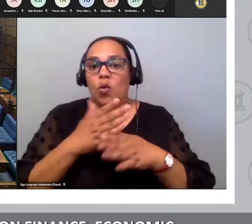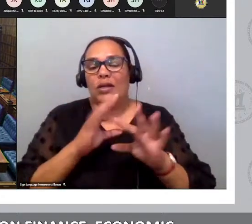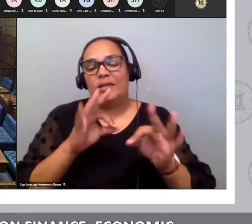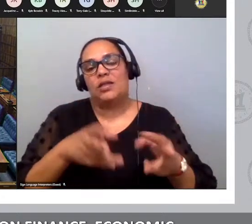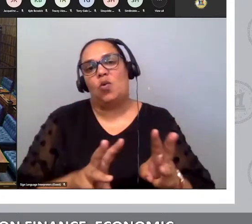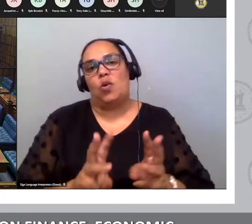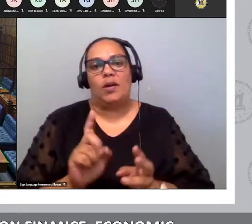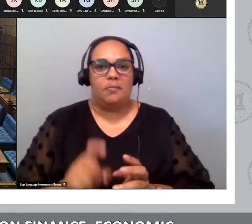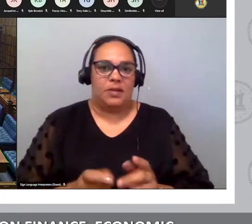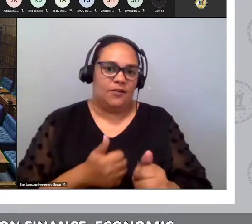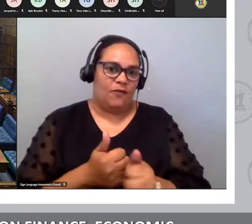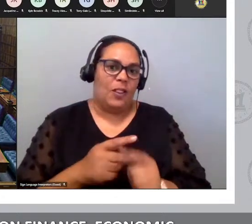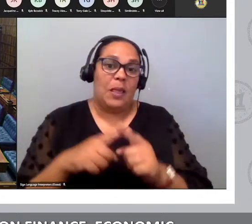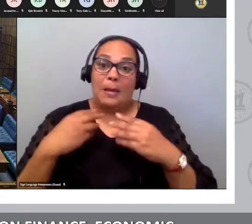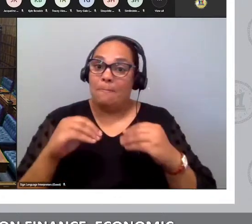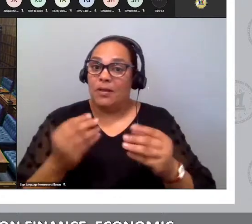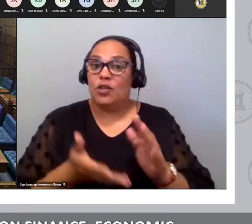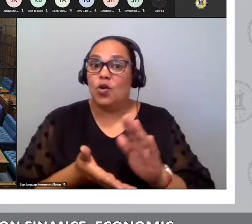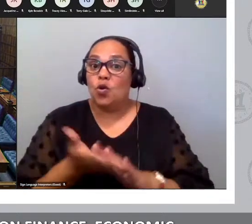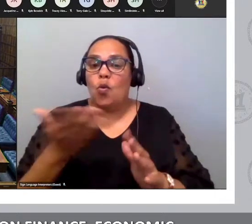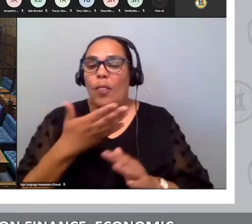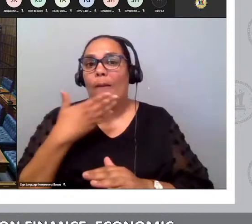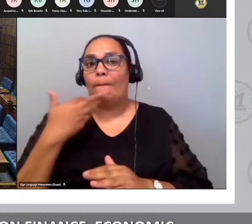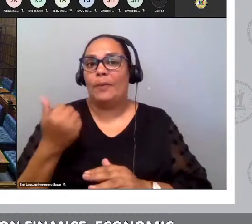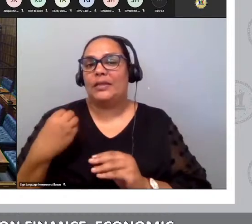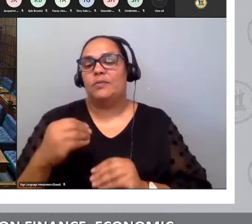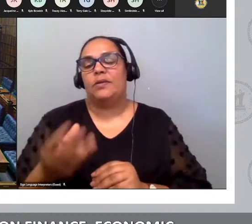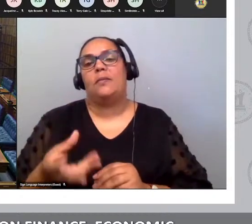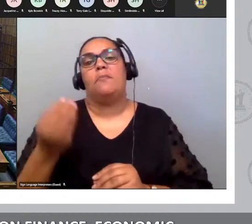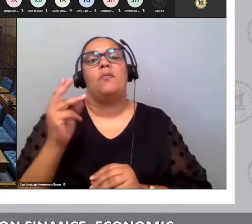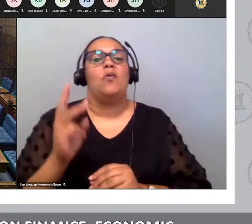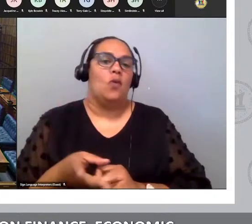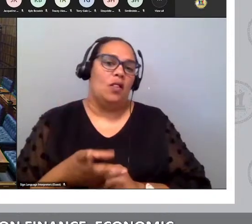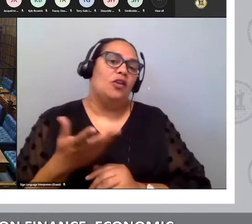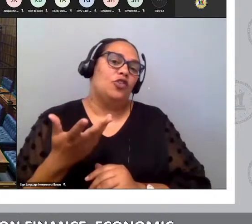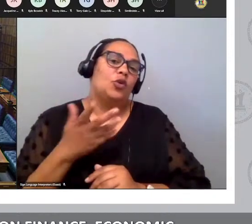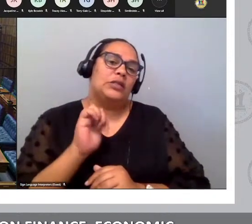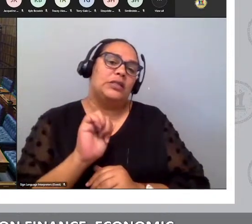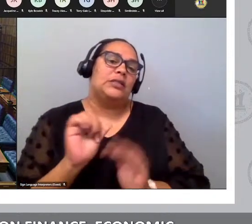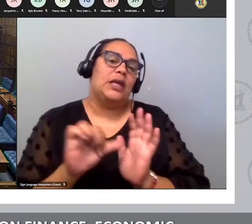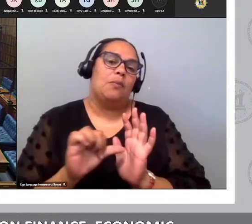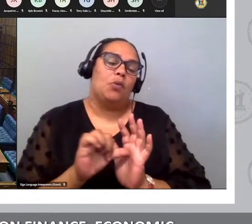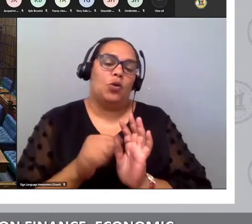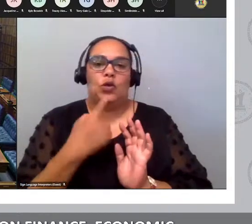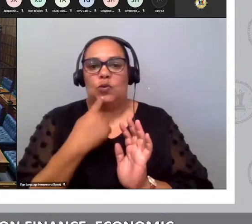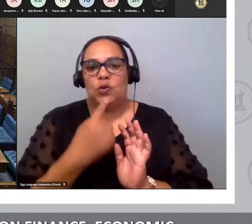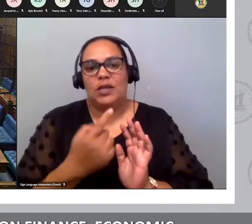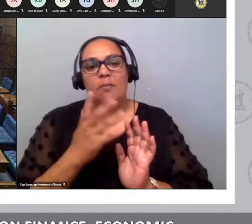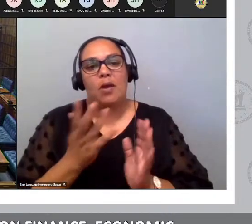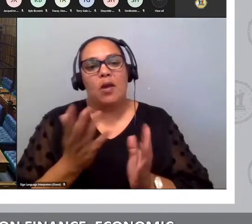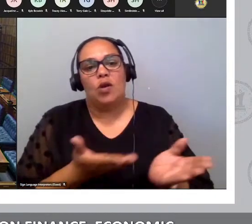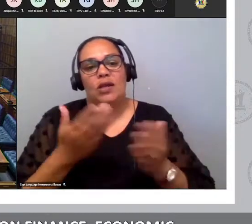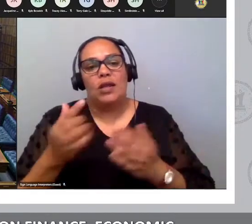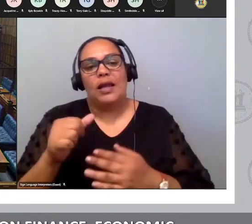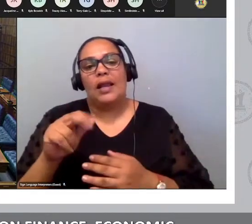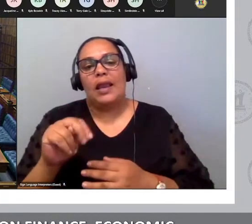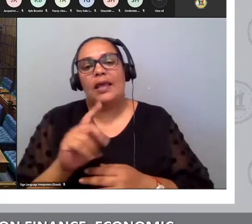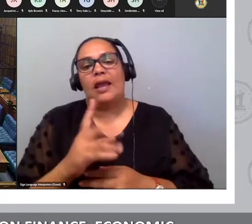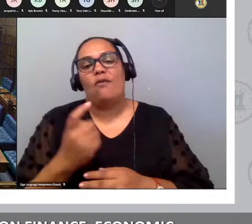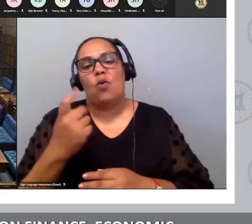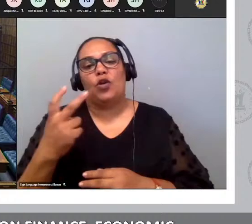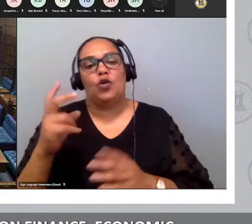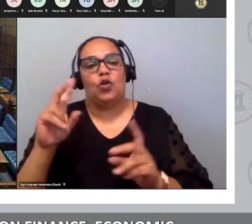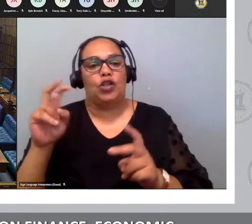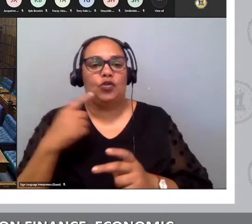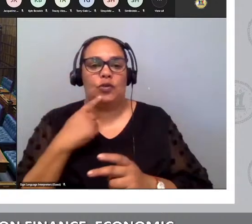that manner and business goes where you're going to get the best business um so that's quite key to mention um I just want to hand over to Glen he just got one or two